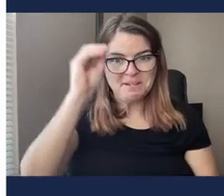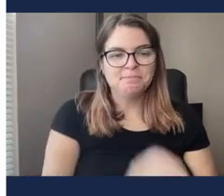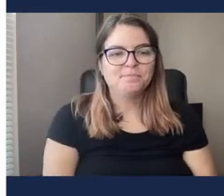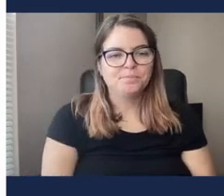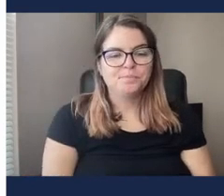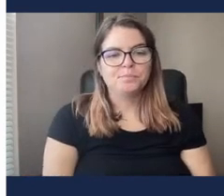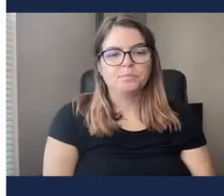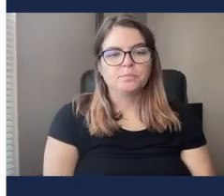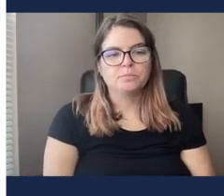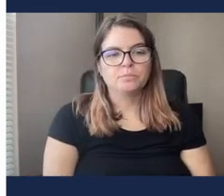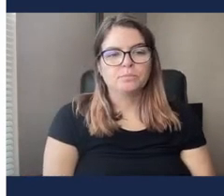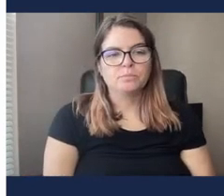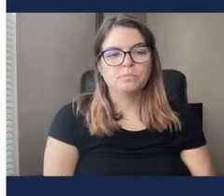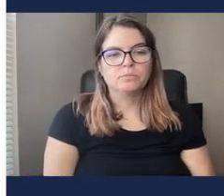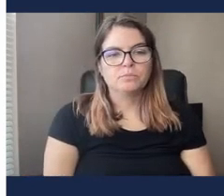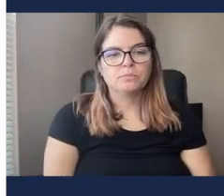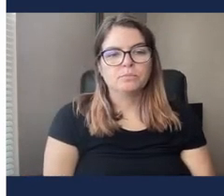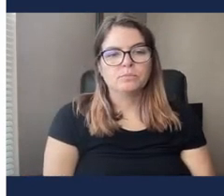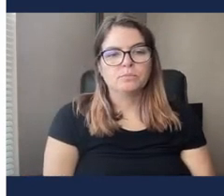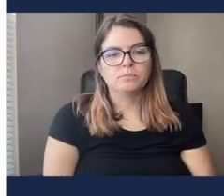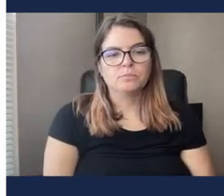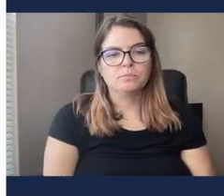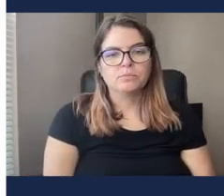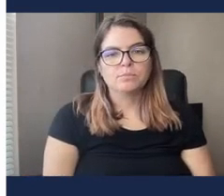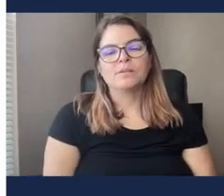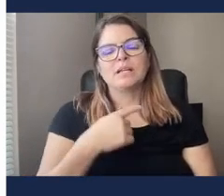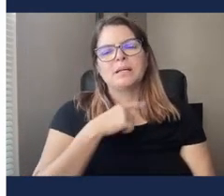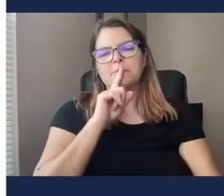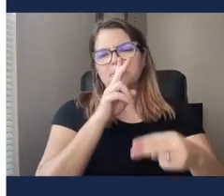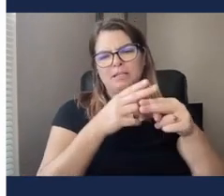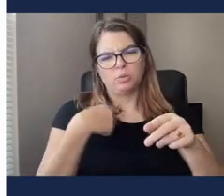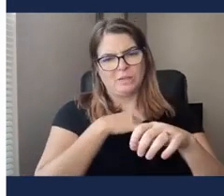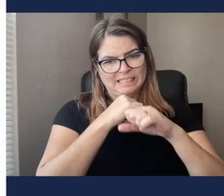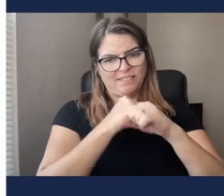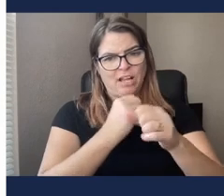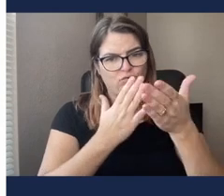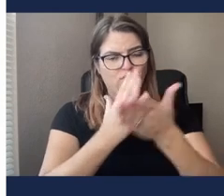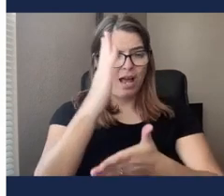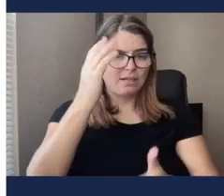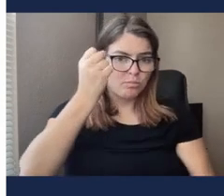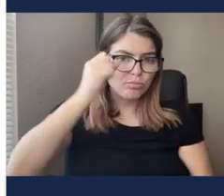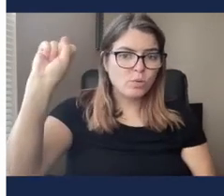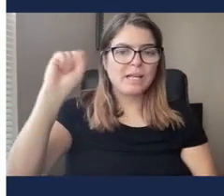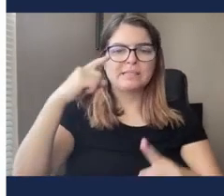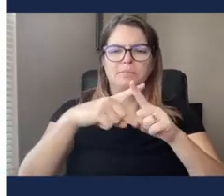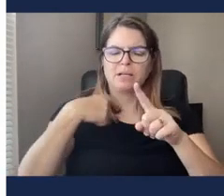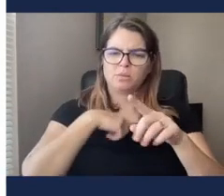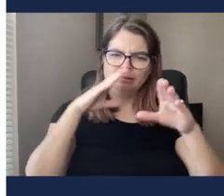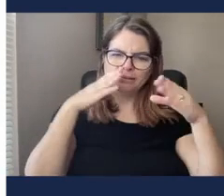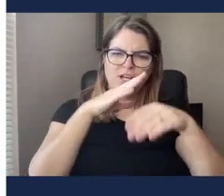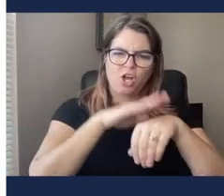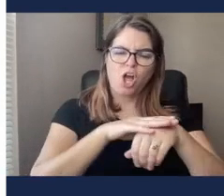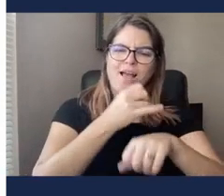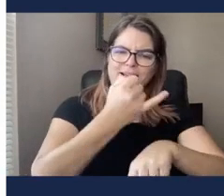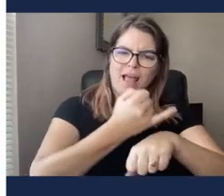I mentioned that we defend the right to protest, as well as working a lot on campus speech issues. And